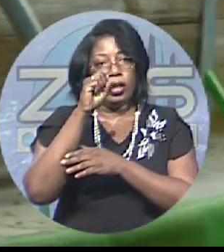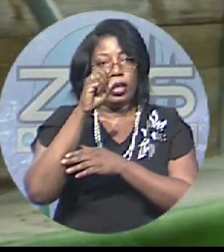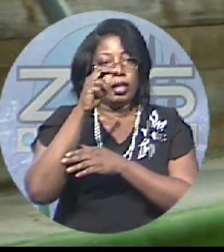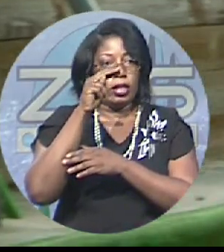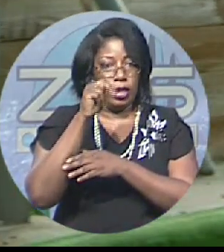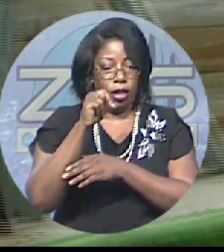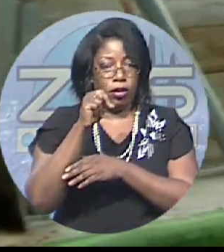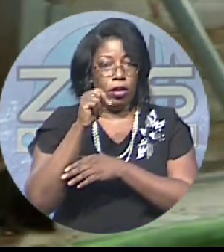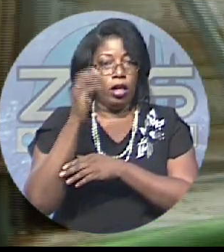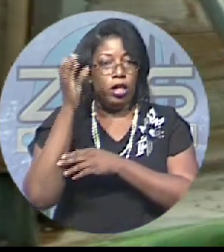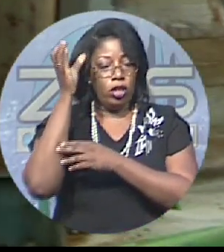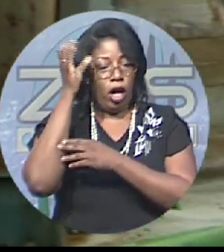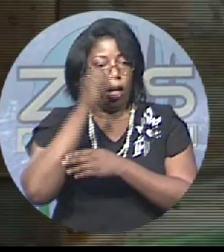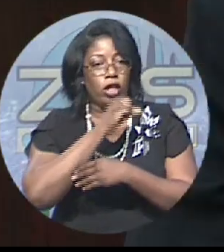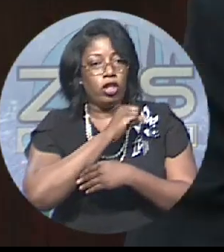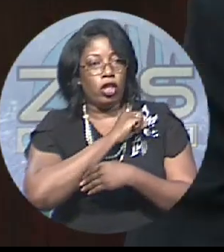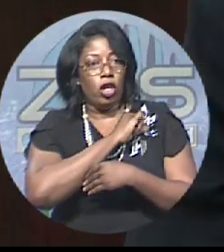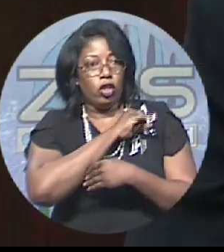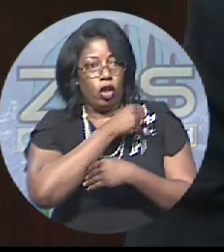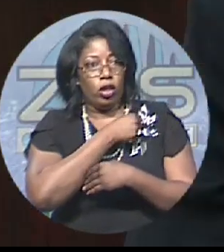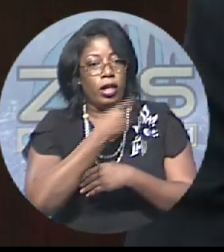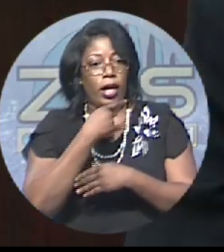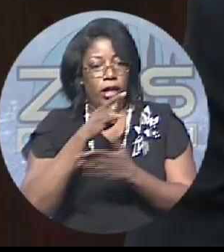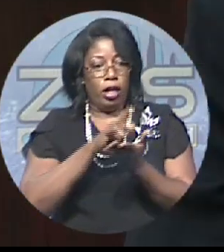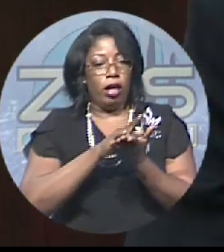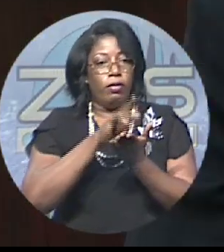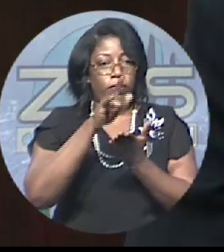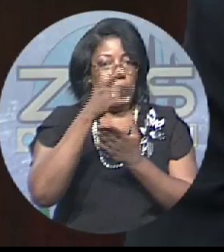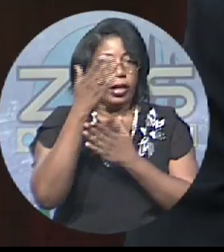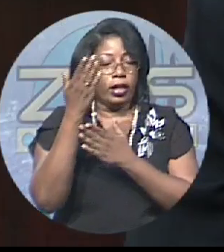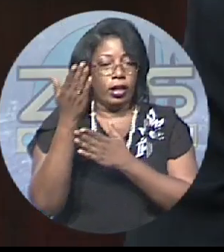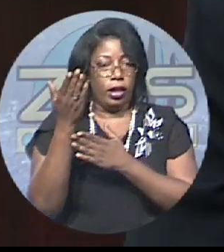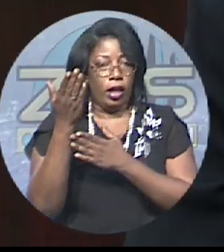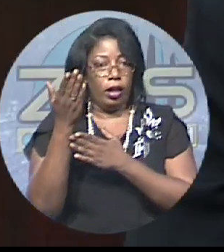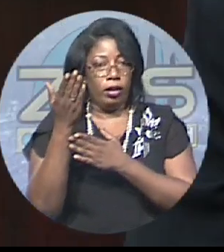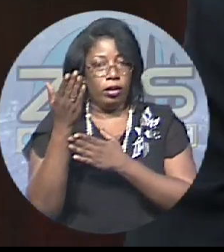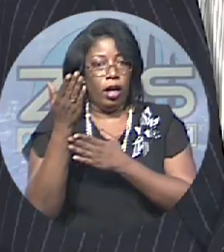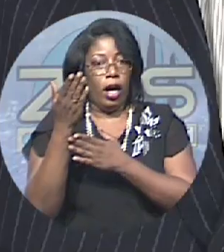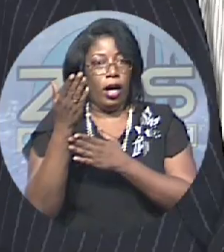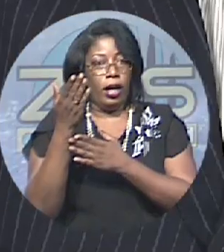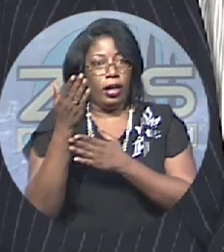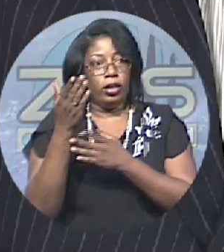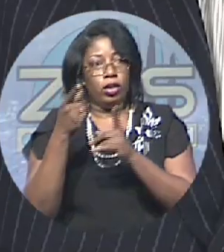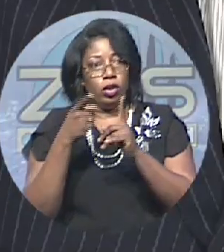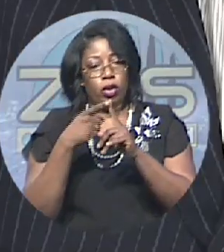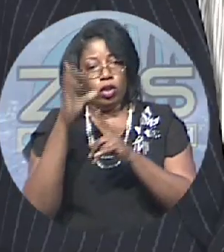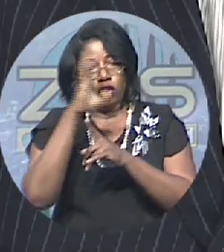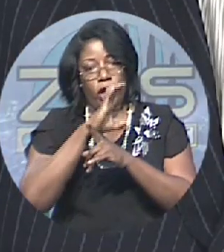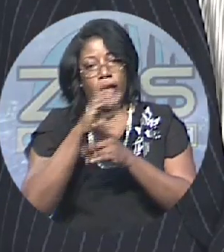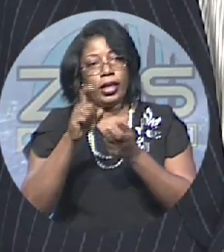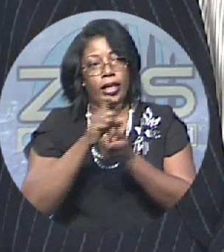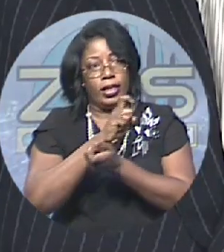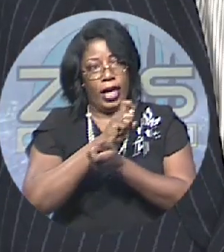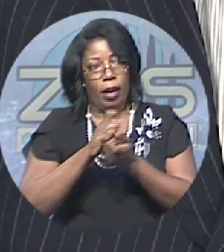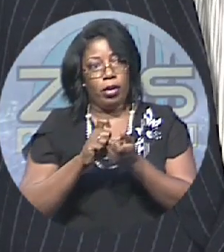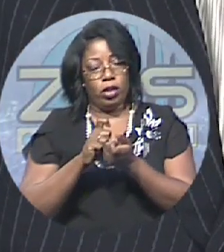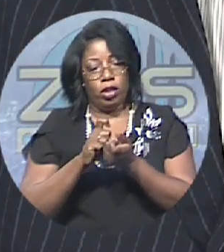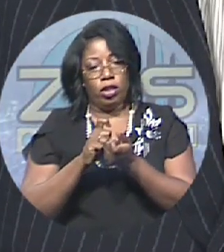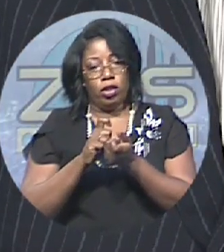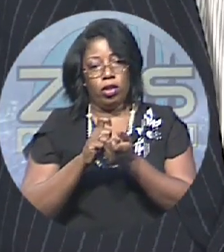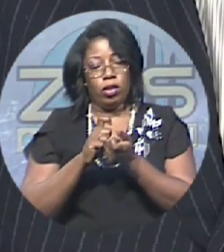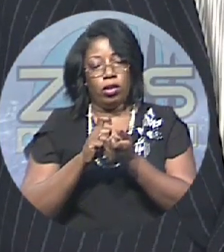Johnson, says the company has already chartered a flight and their adjuster is already in flight assessing the damages by an aerial